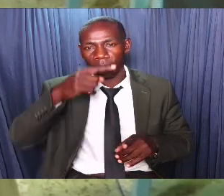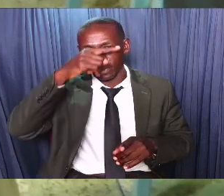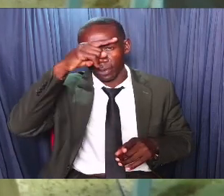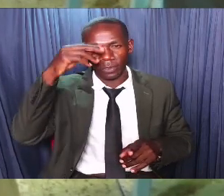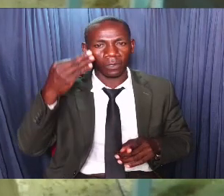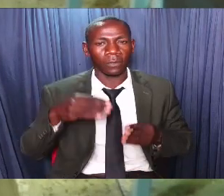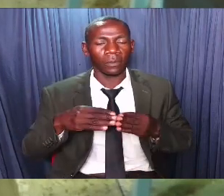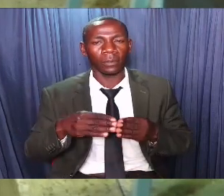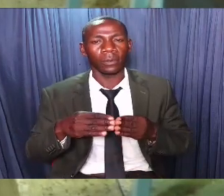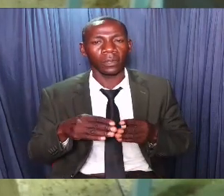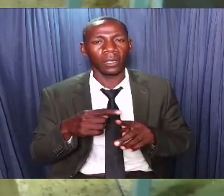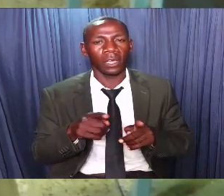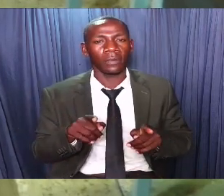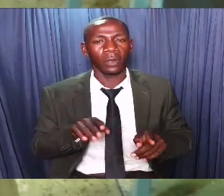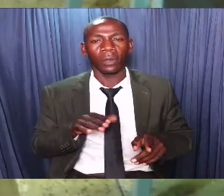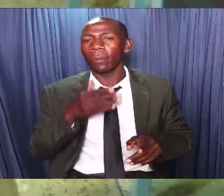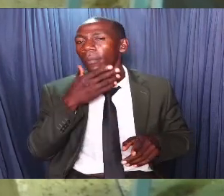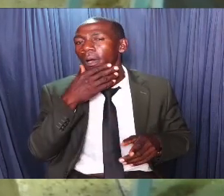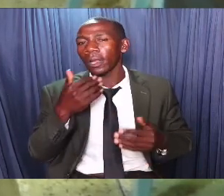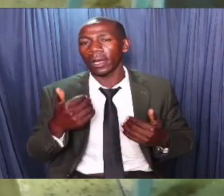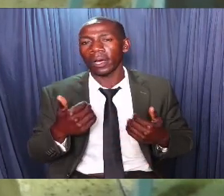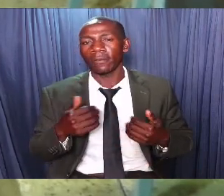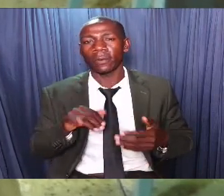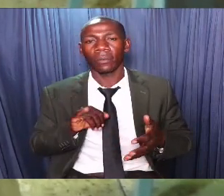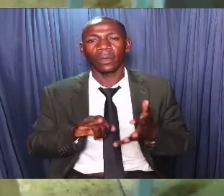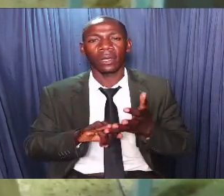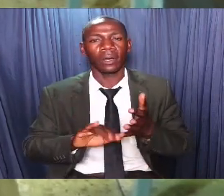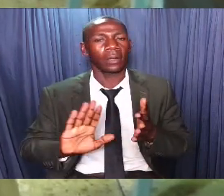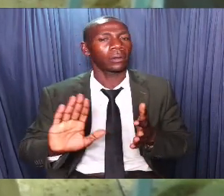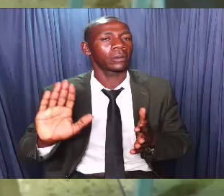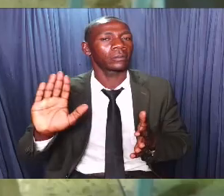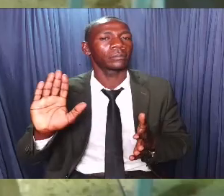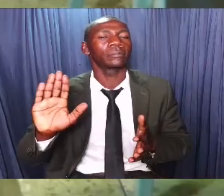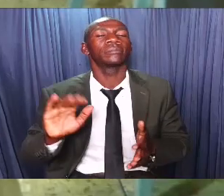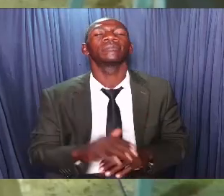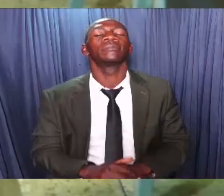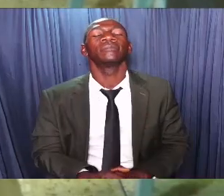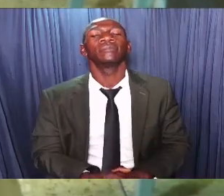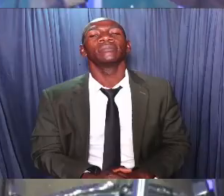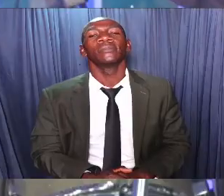zinaa, kila mwanamume na awe na mke wake mwenyewe. Ah, basi tosha.